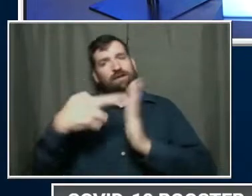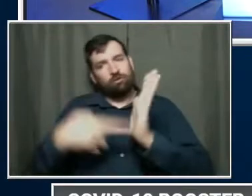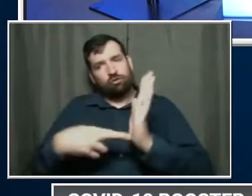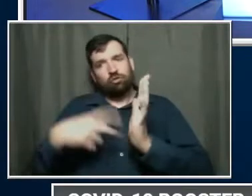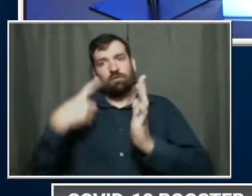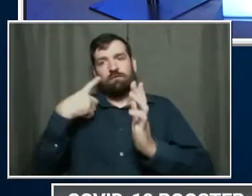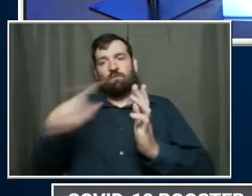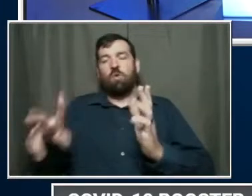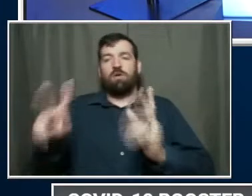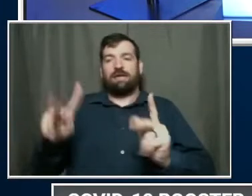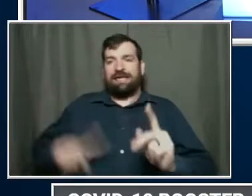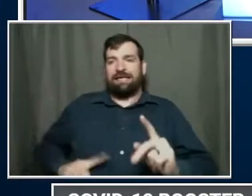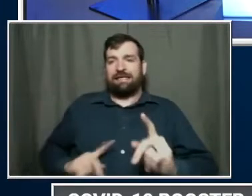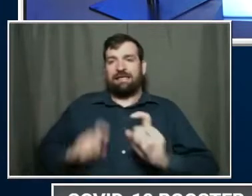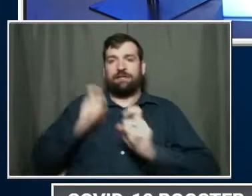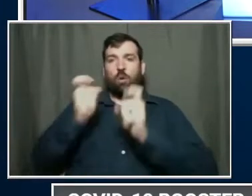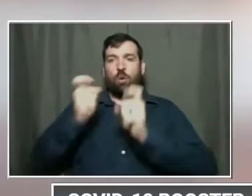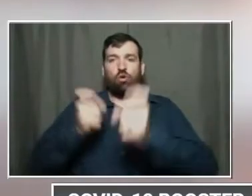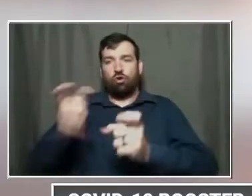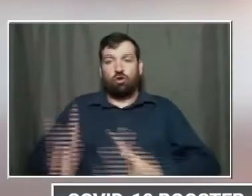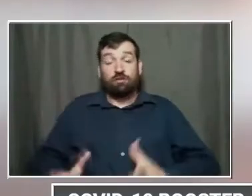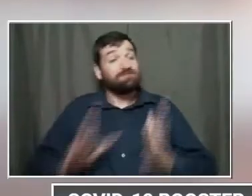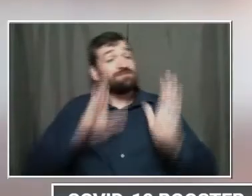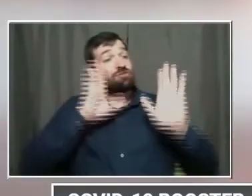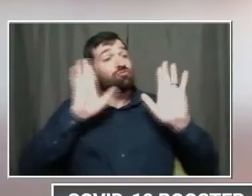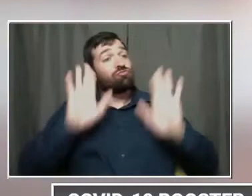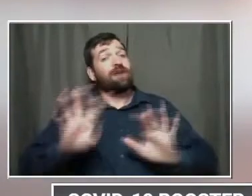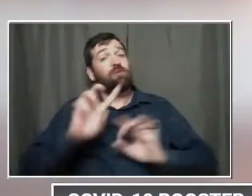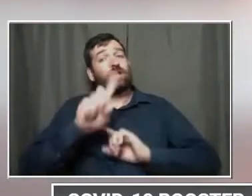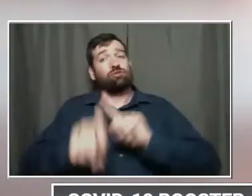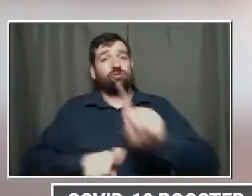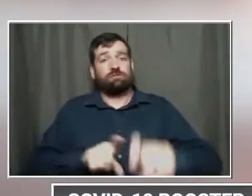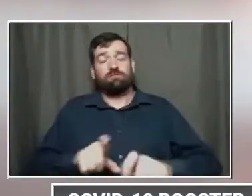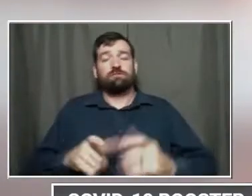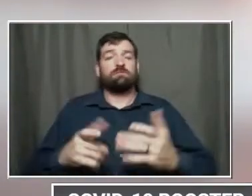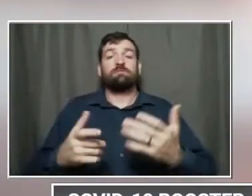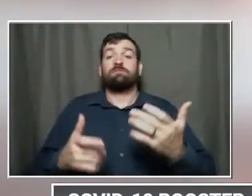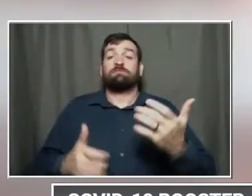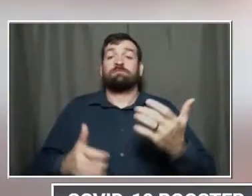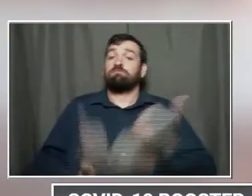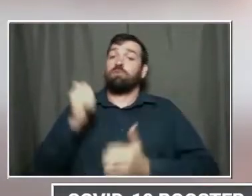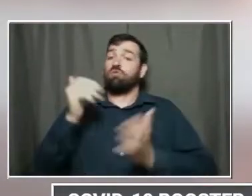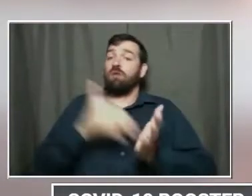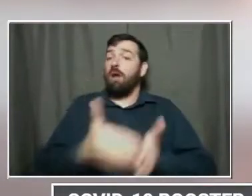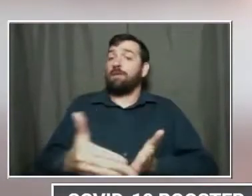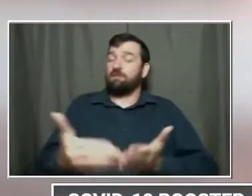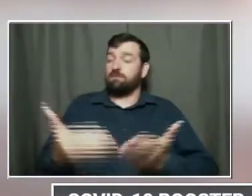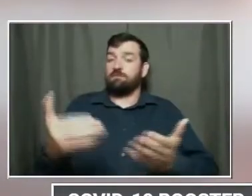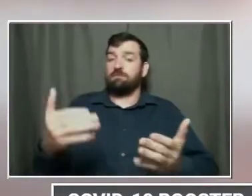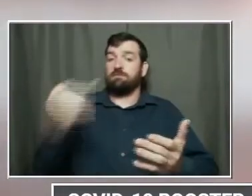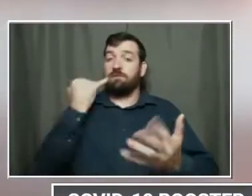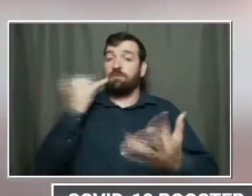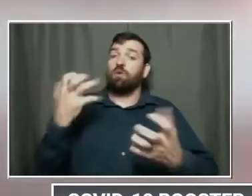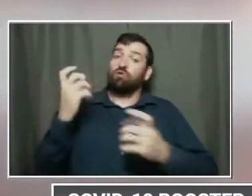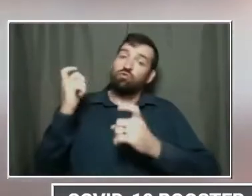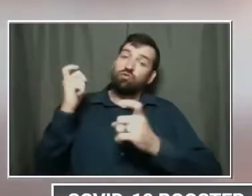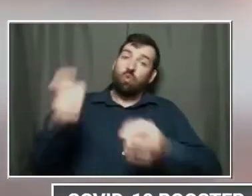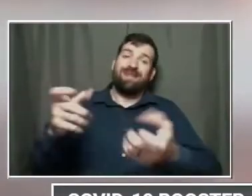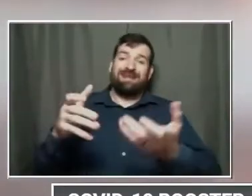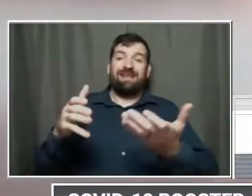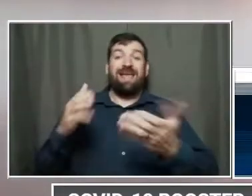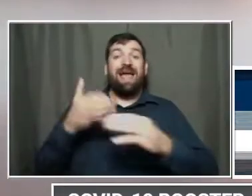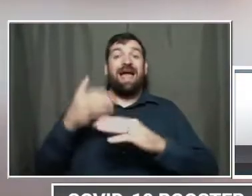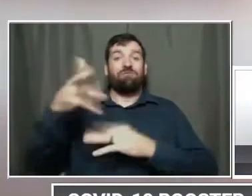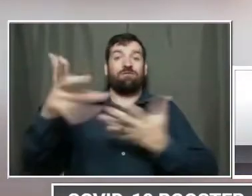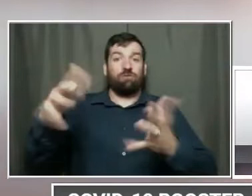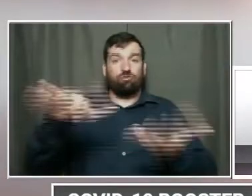kidney donor? A great question. So the one that people know the most about is if you want to donate a kidney after you die, and that, of course,